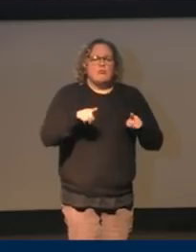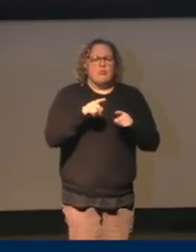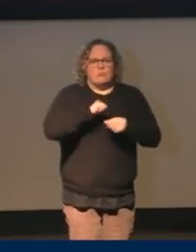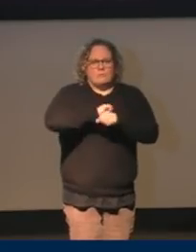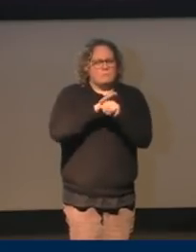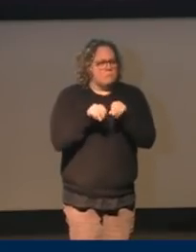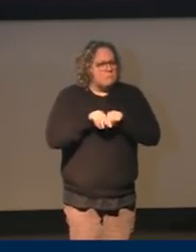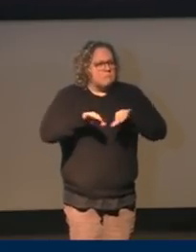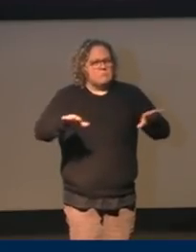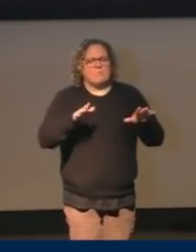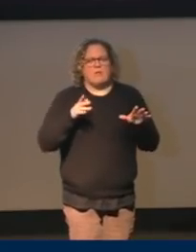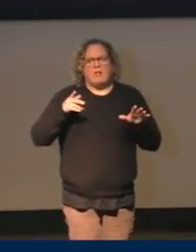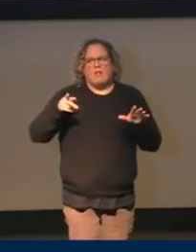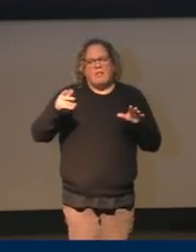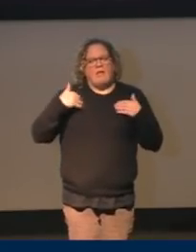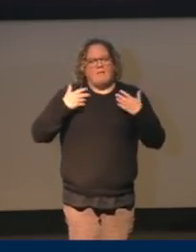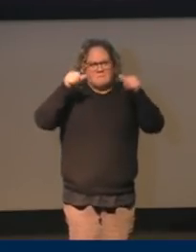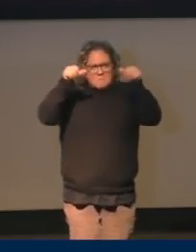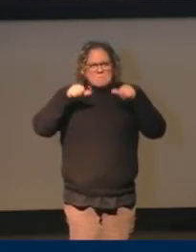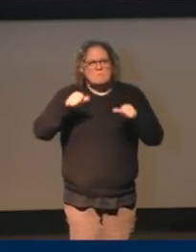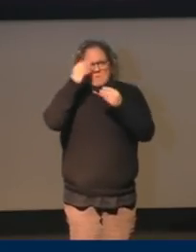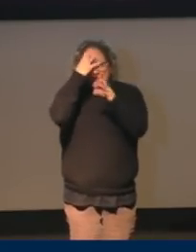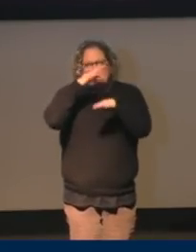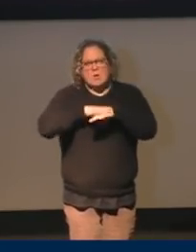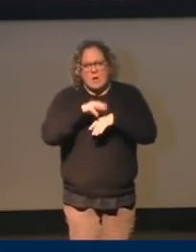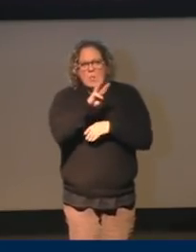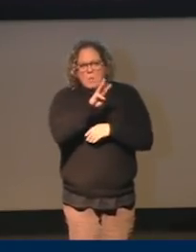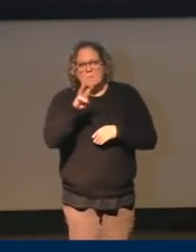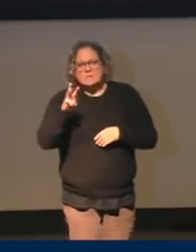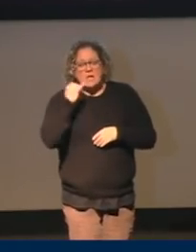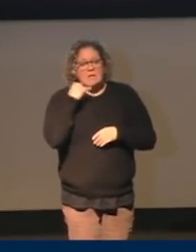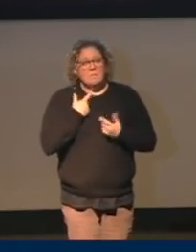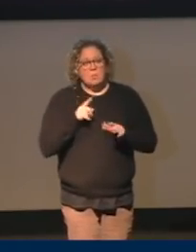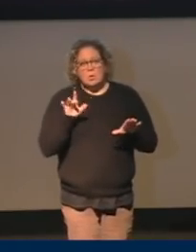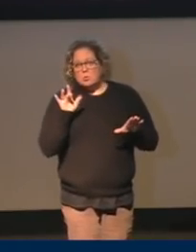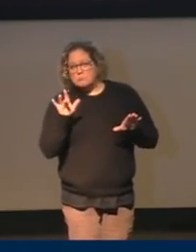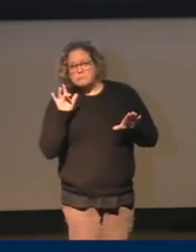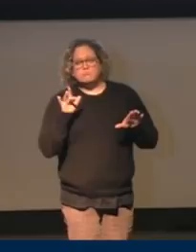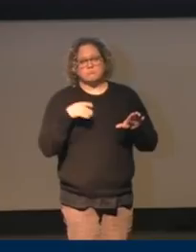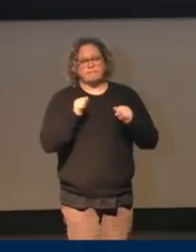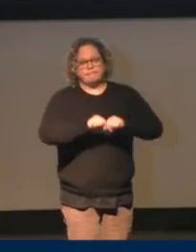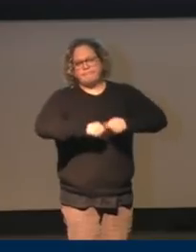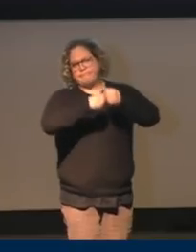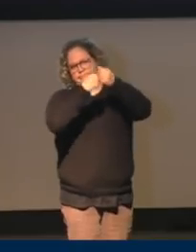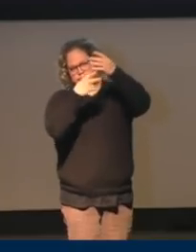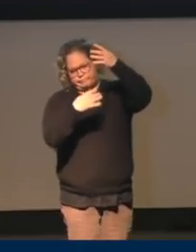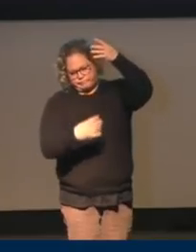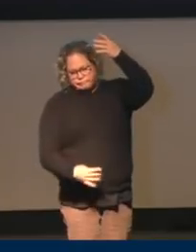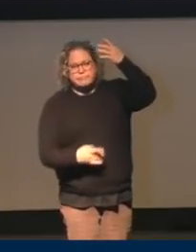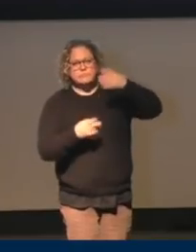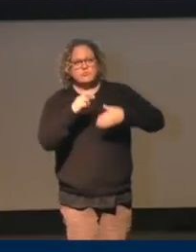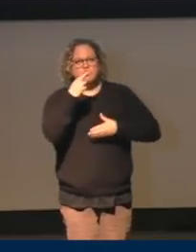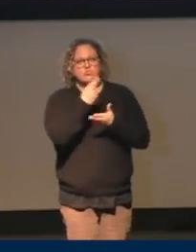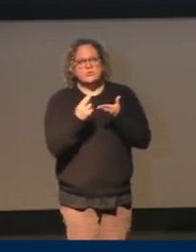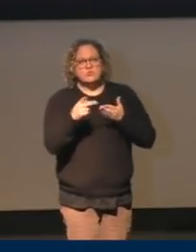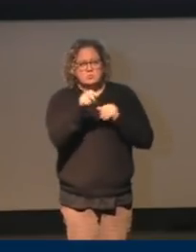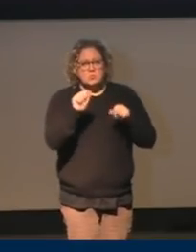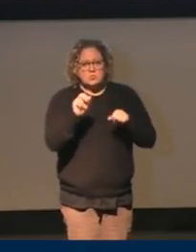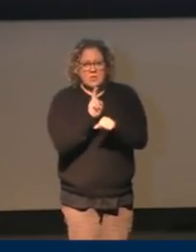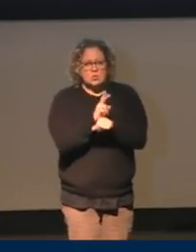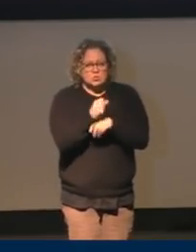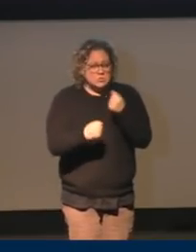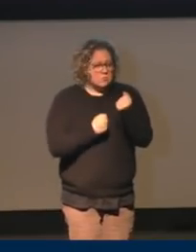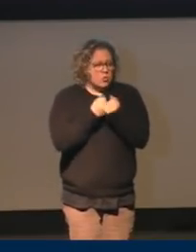panic is on the website, and if you would click onto that website link, it'll give you all sorts of resources that you can use